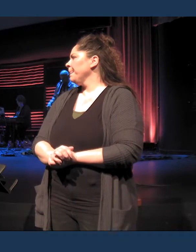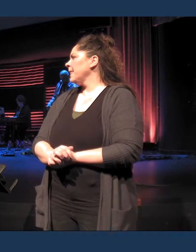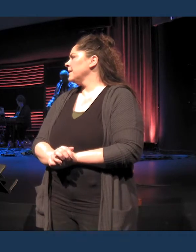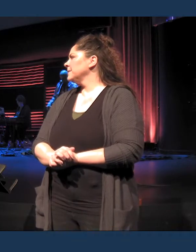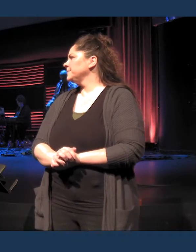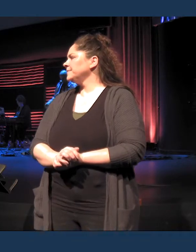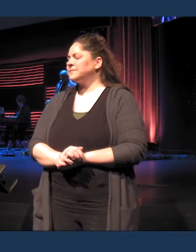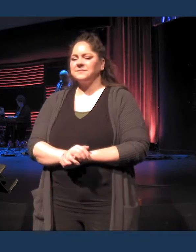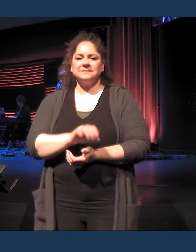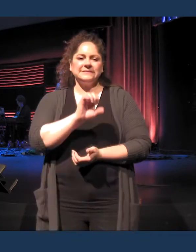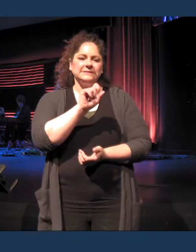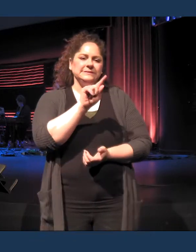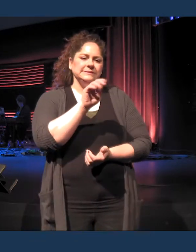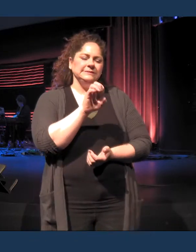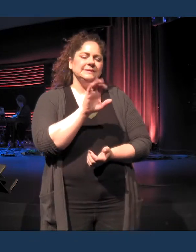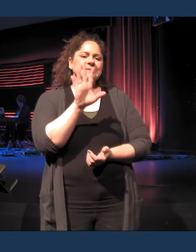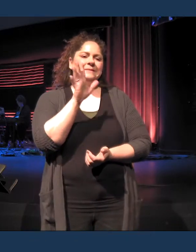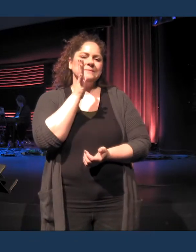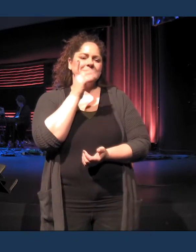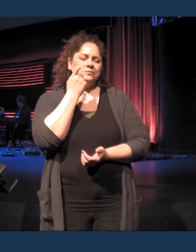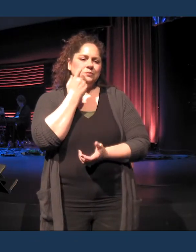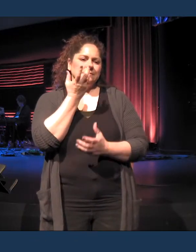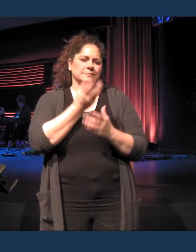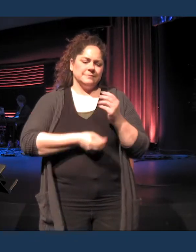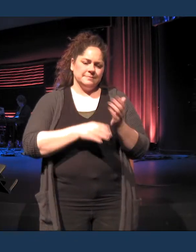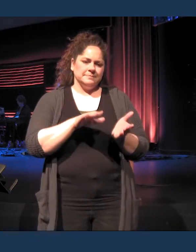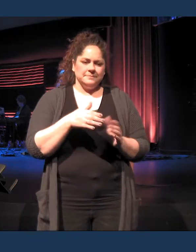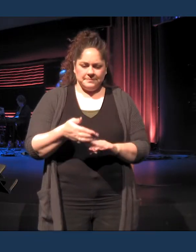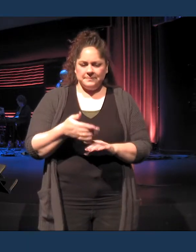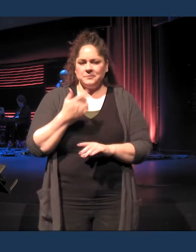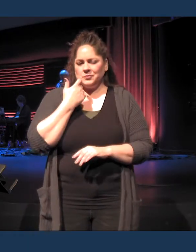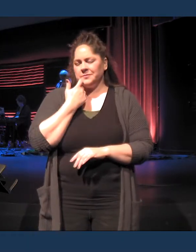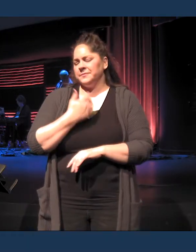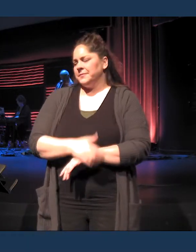Steve lost his mom, Janet, recently as well.